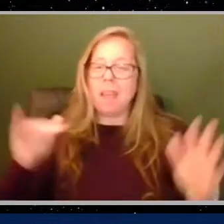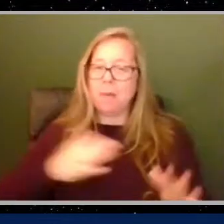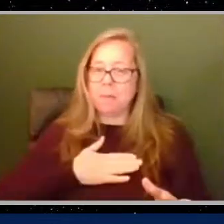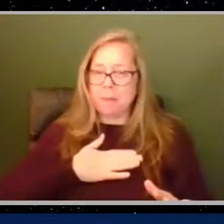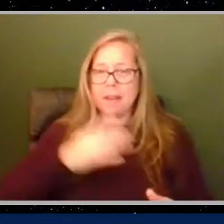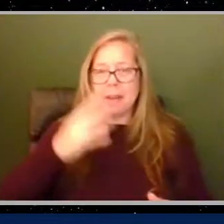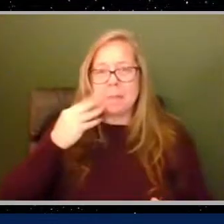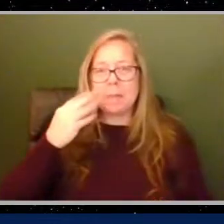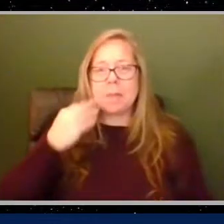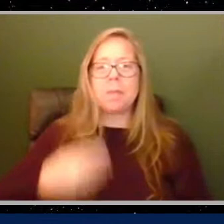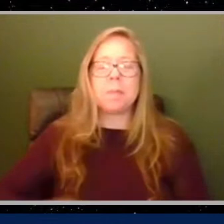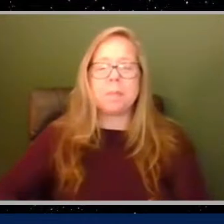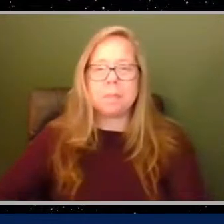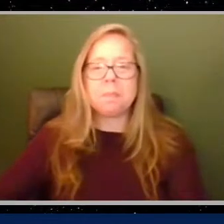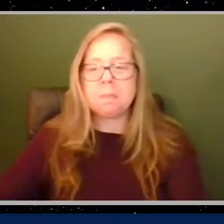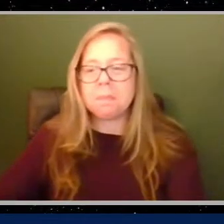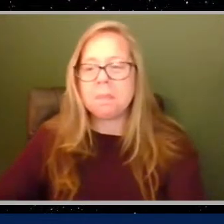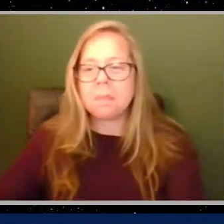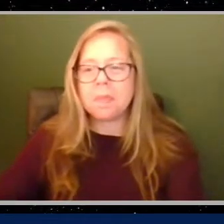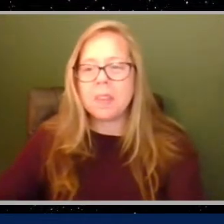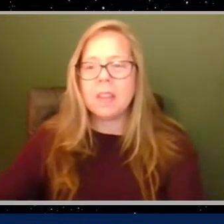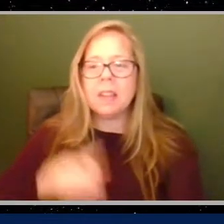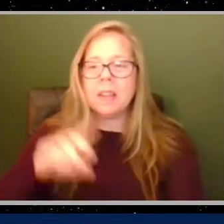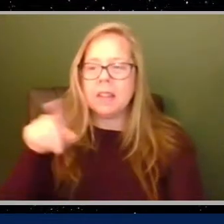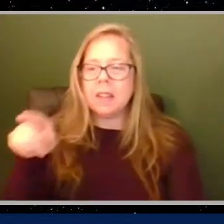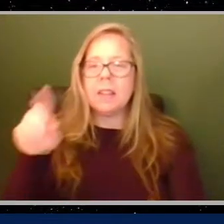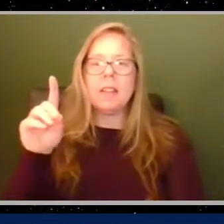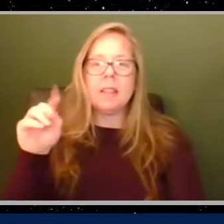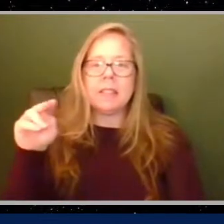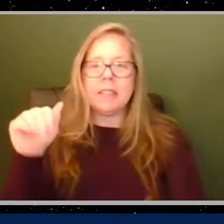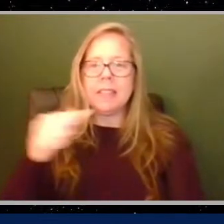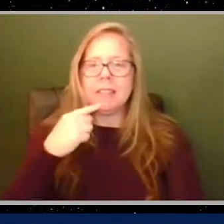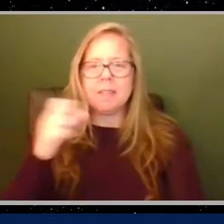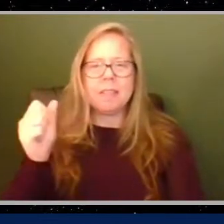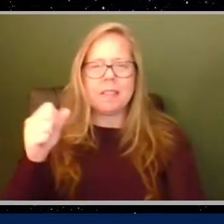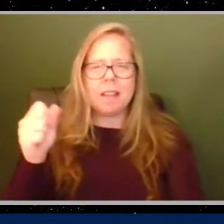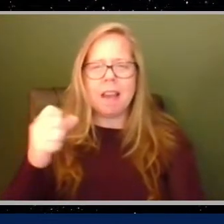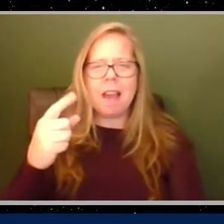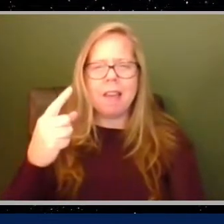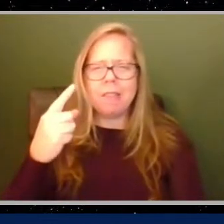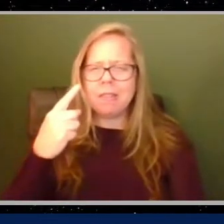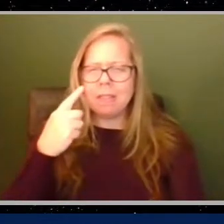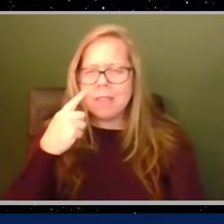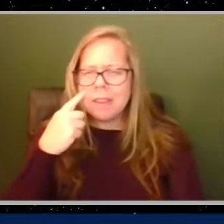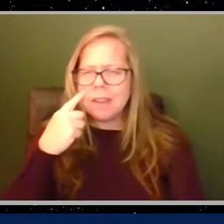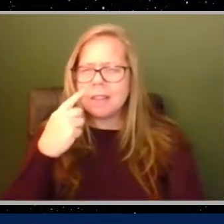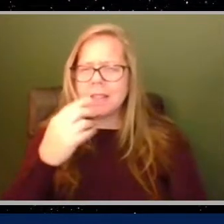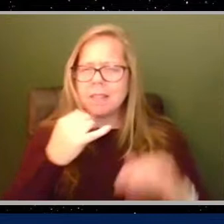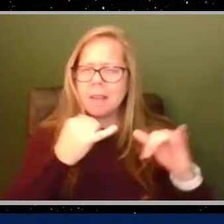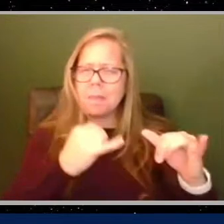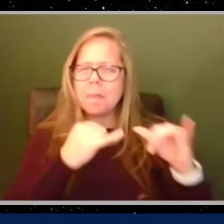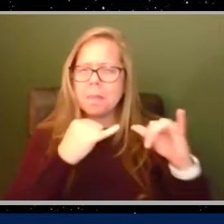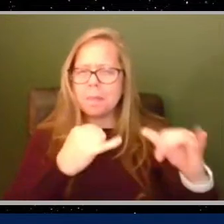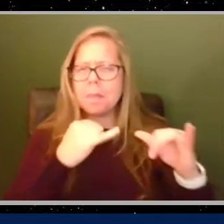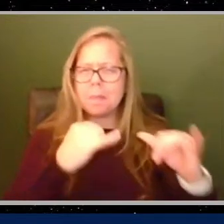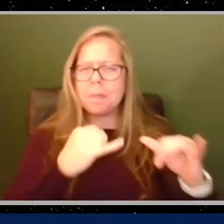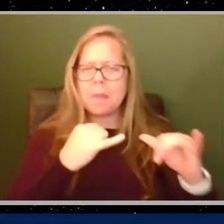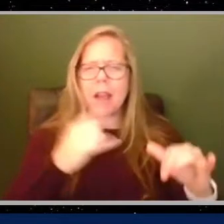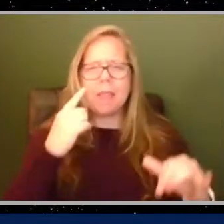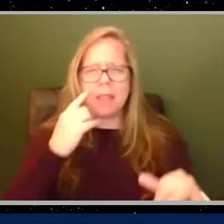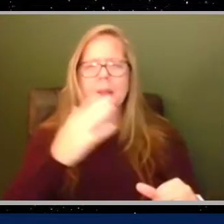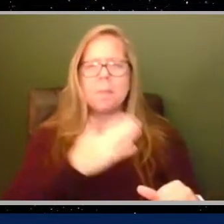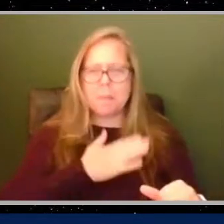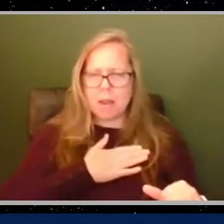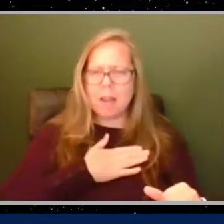flight. Okay. Yeah. And I think we're going to have a similar experience. I think there